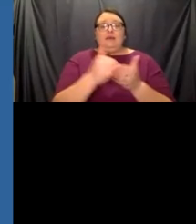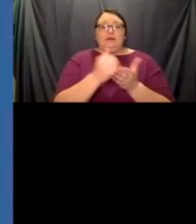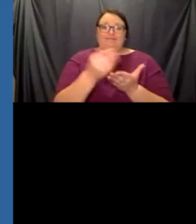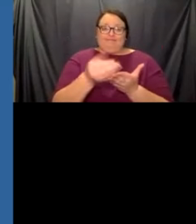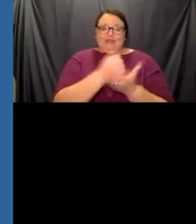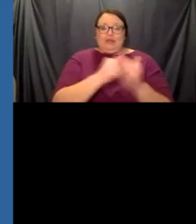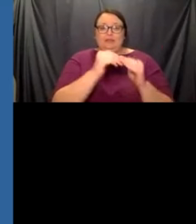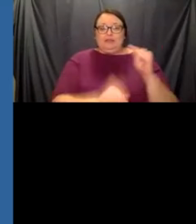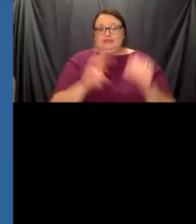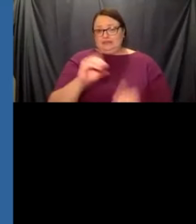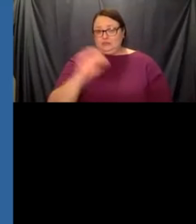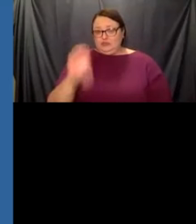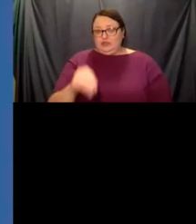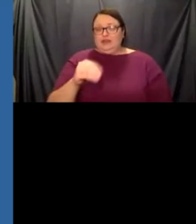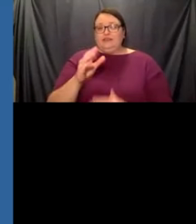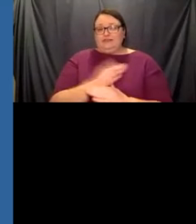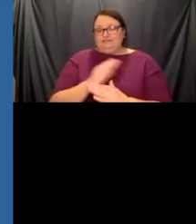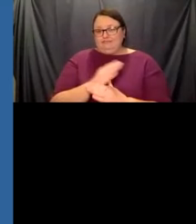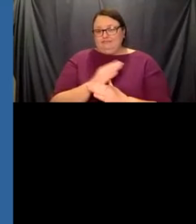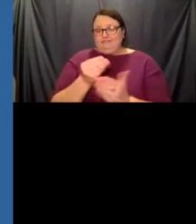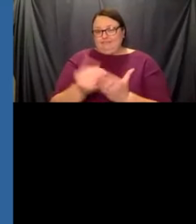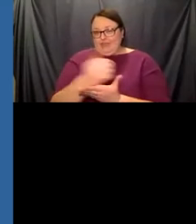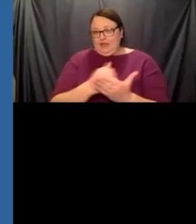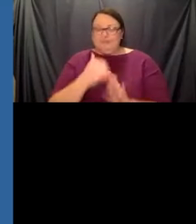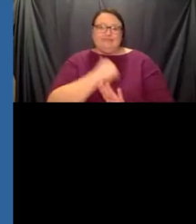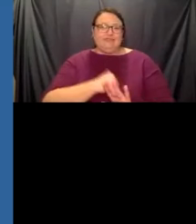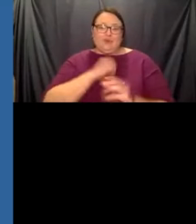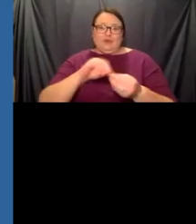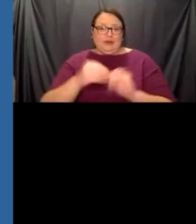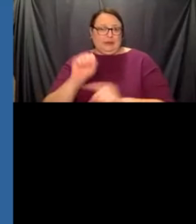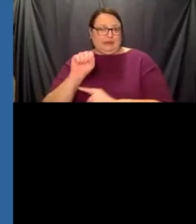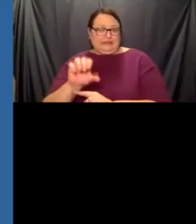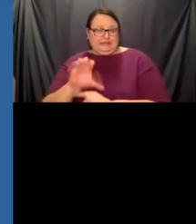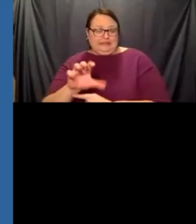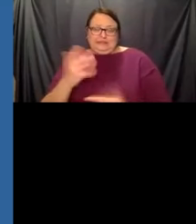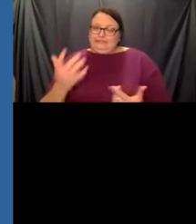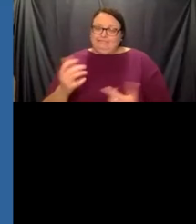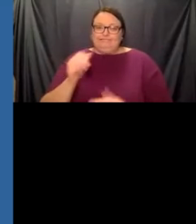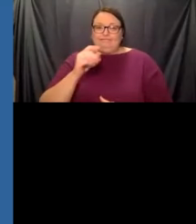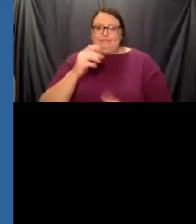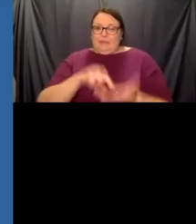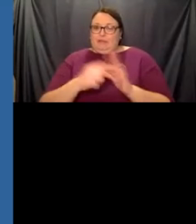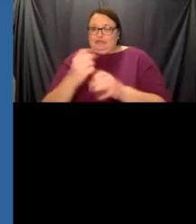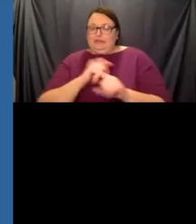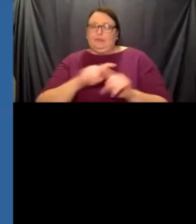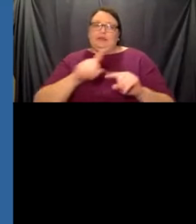median income. And I'm sorry, I meant to get that number for you, but it does depend on household size. Disculpa. And